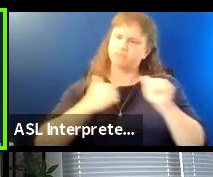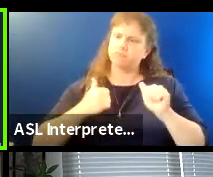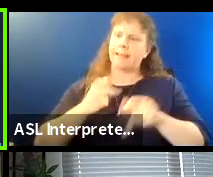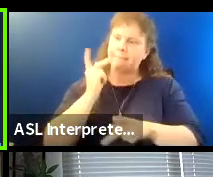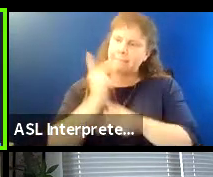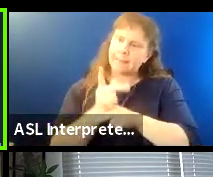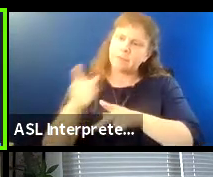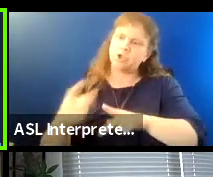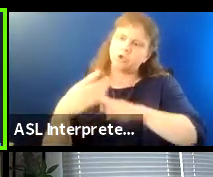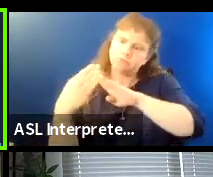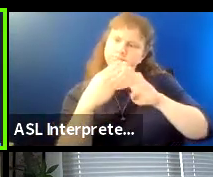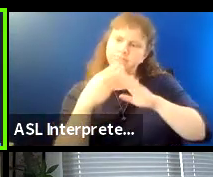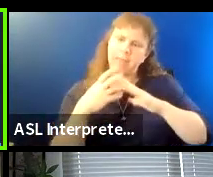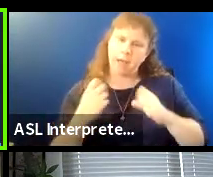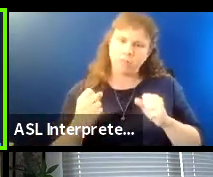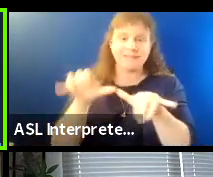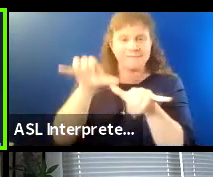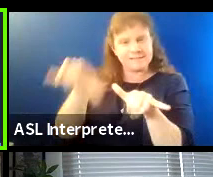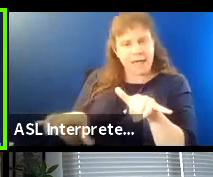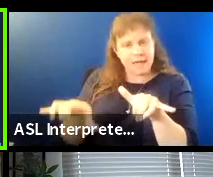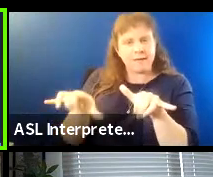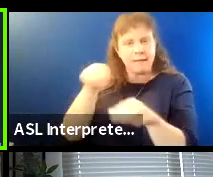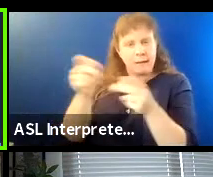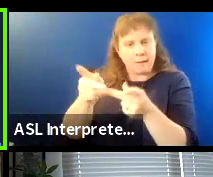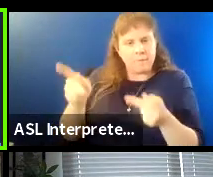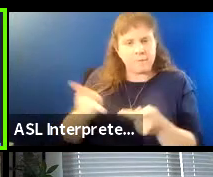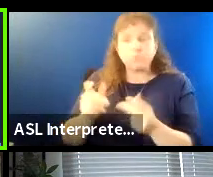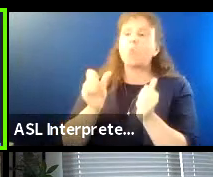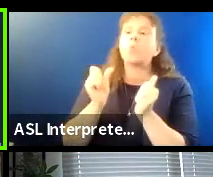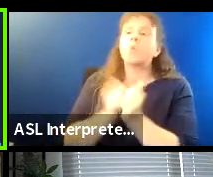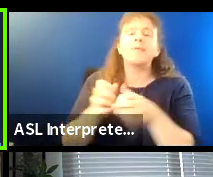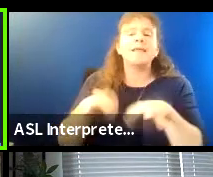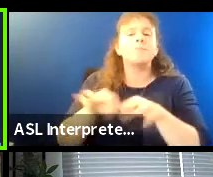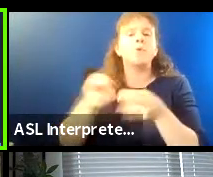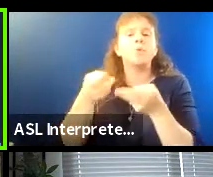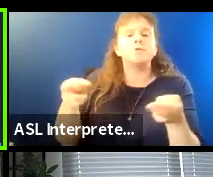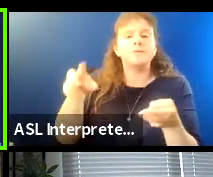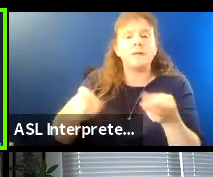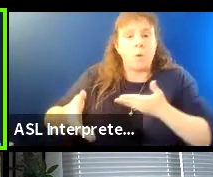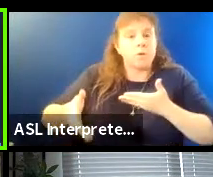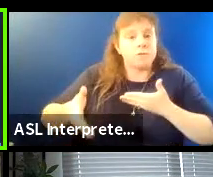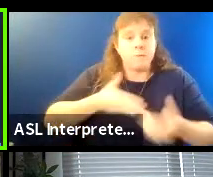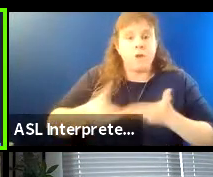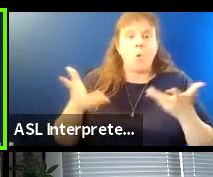and sheltering in place with the resources needed, regardless of what we're